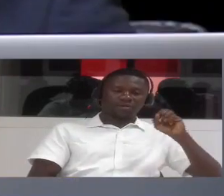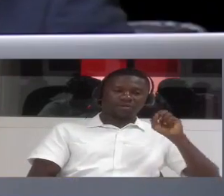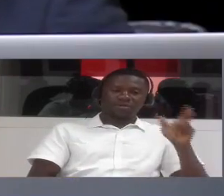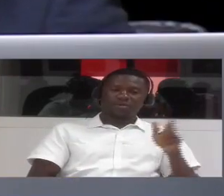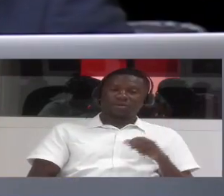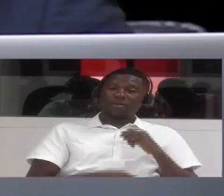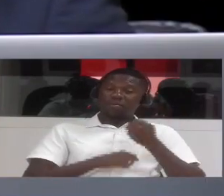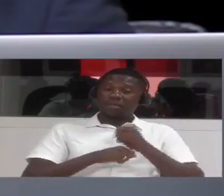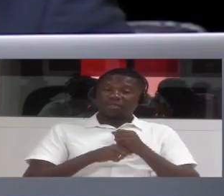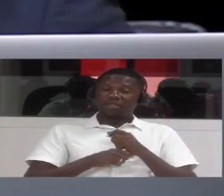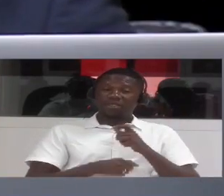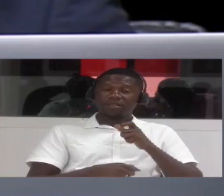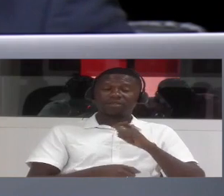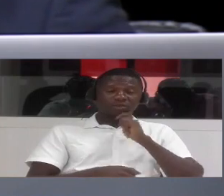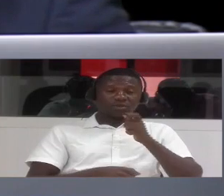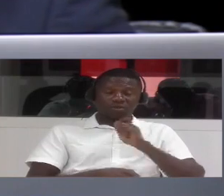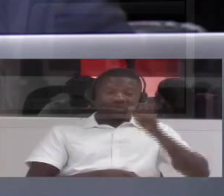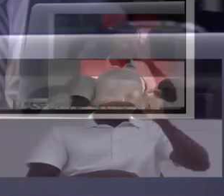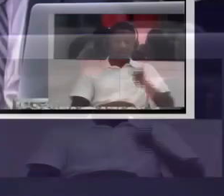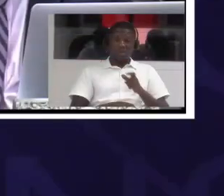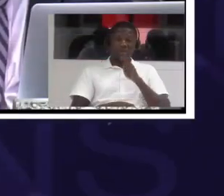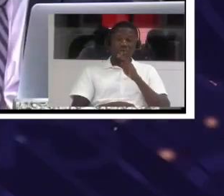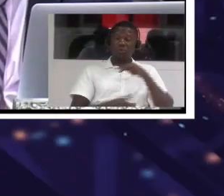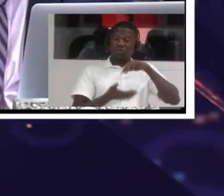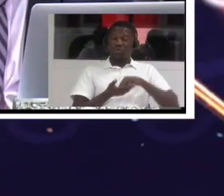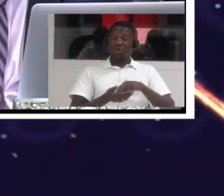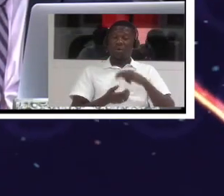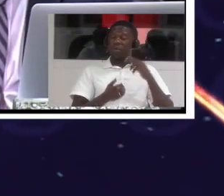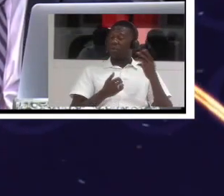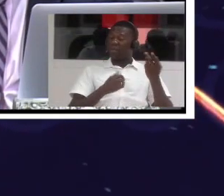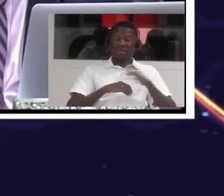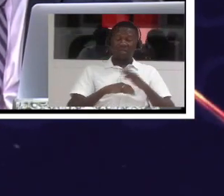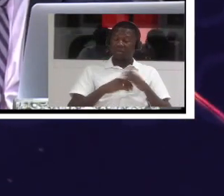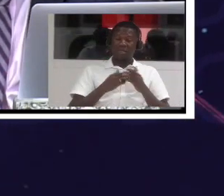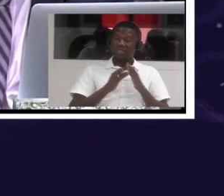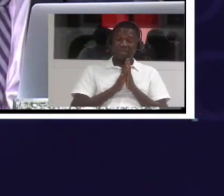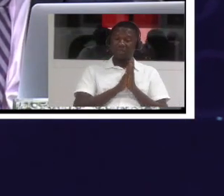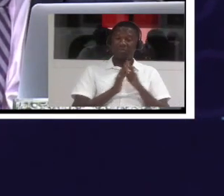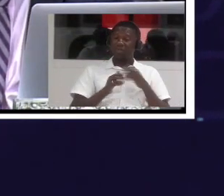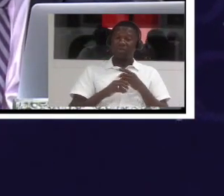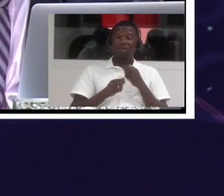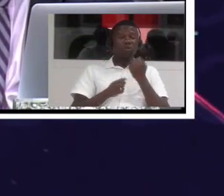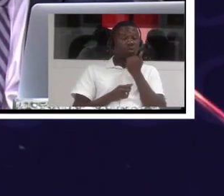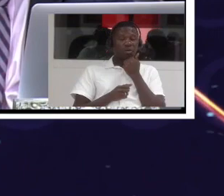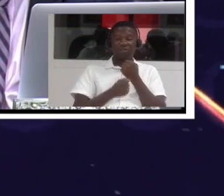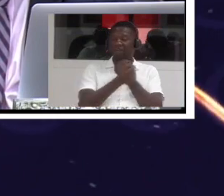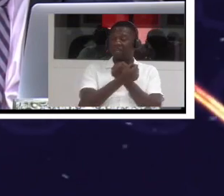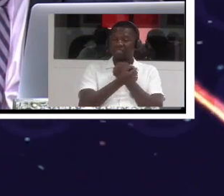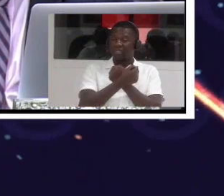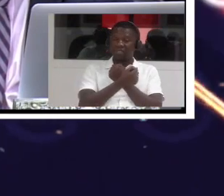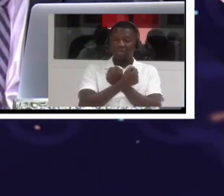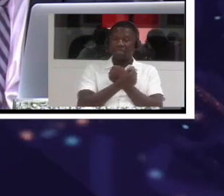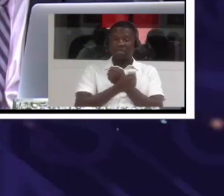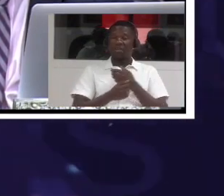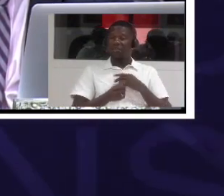up most or being most critical in view of the number of arrests he's gone